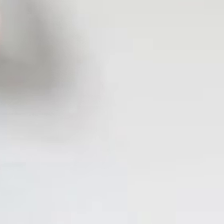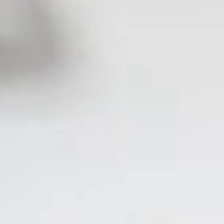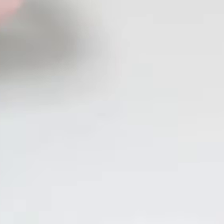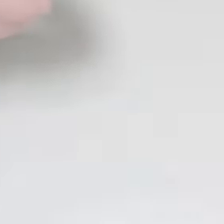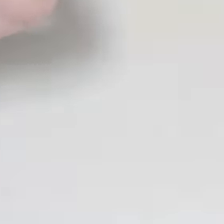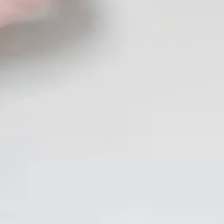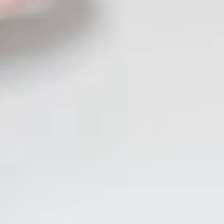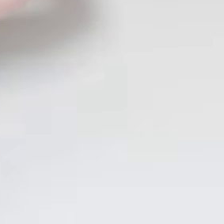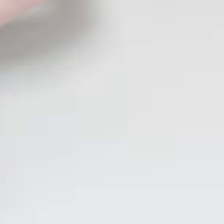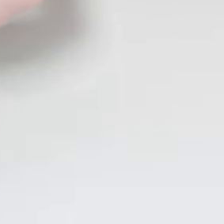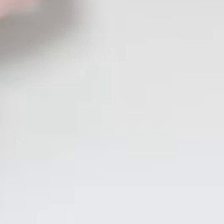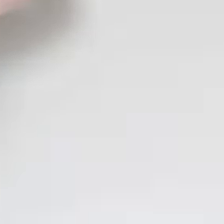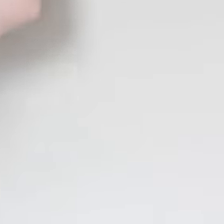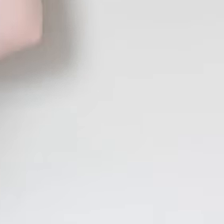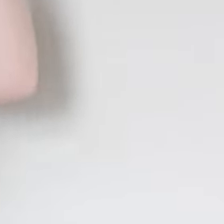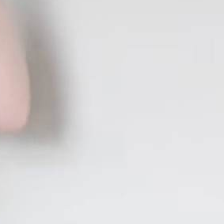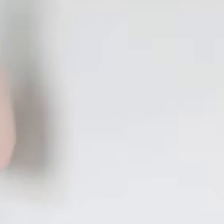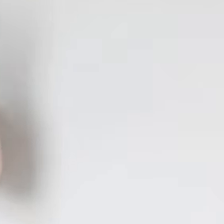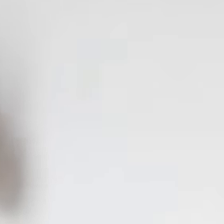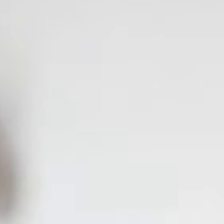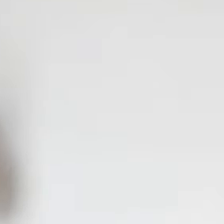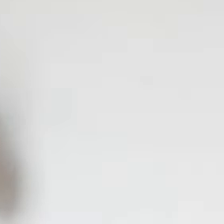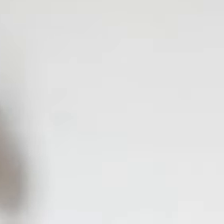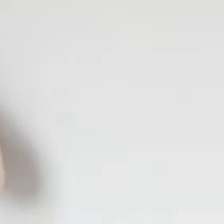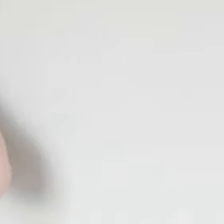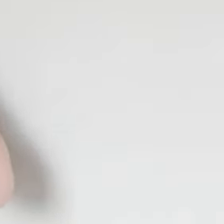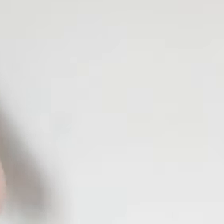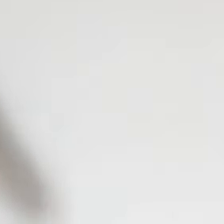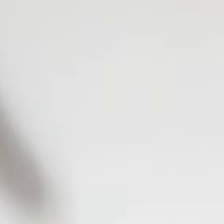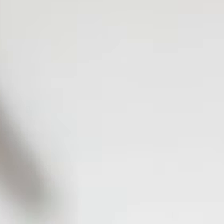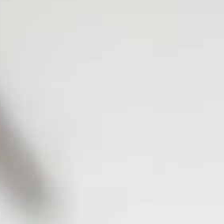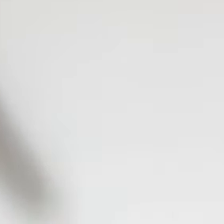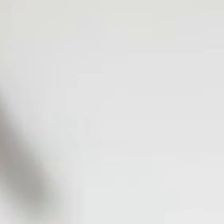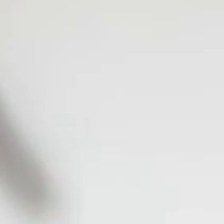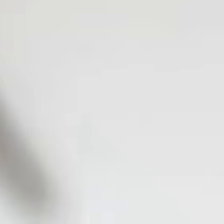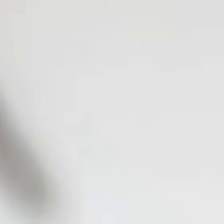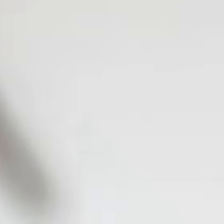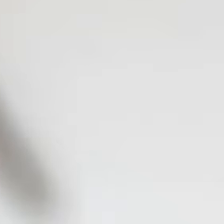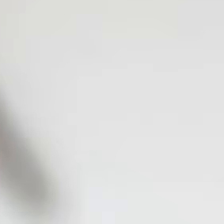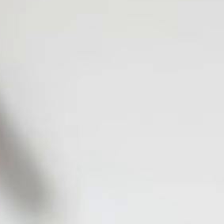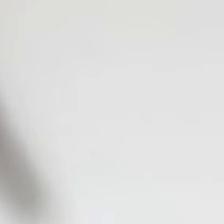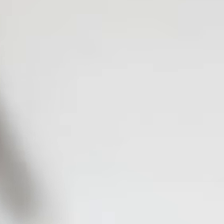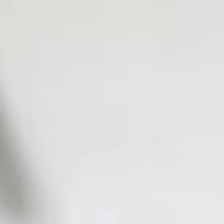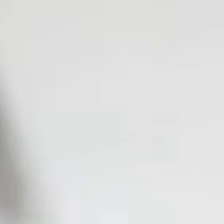Holy Spirit fill you with